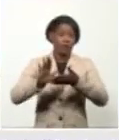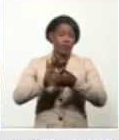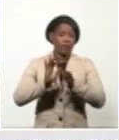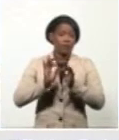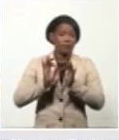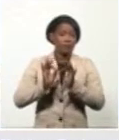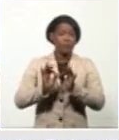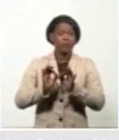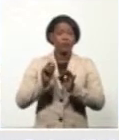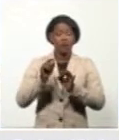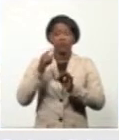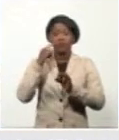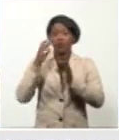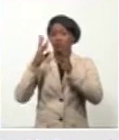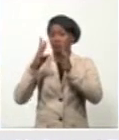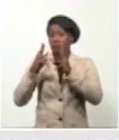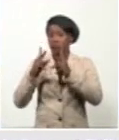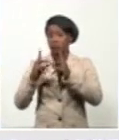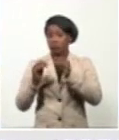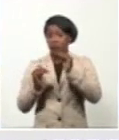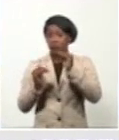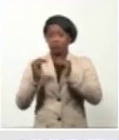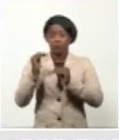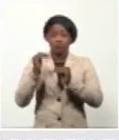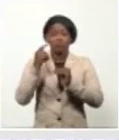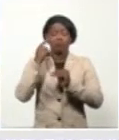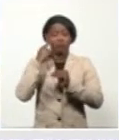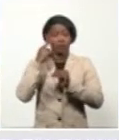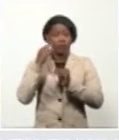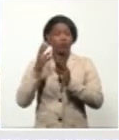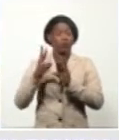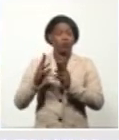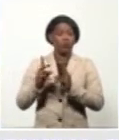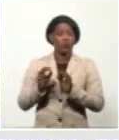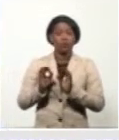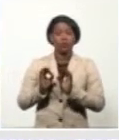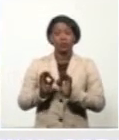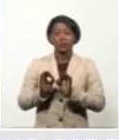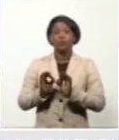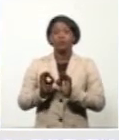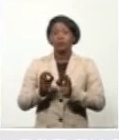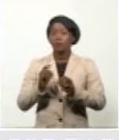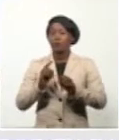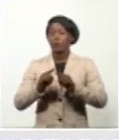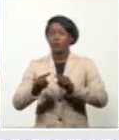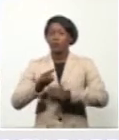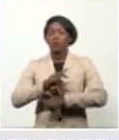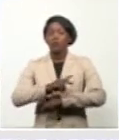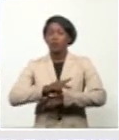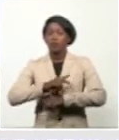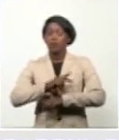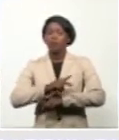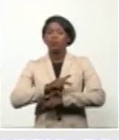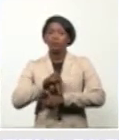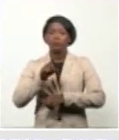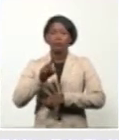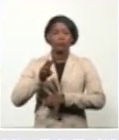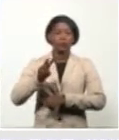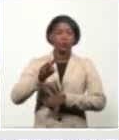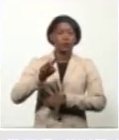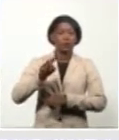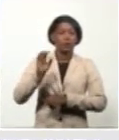Caribbean region, there are also high numbers. Antigua and Barbuda with a 12%